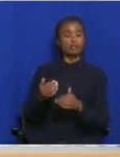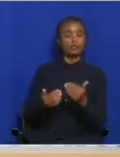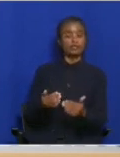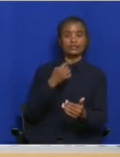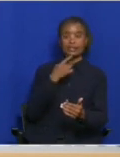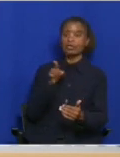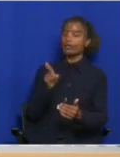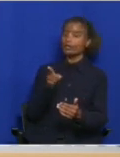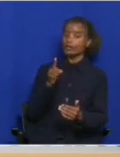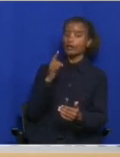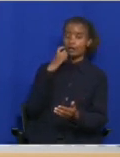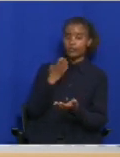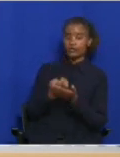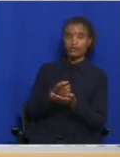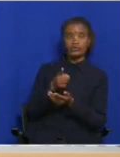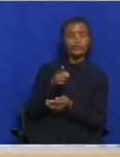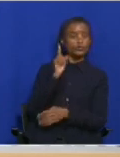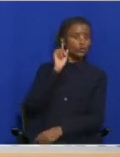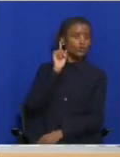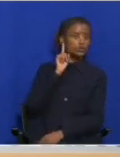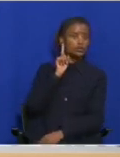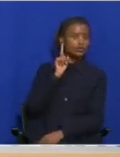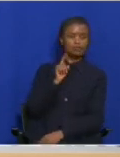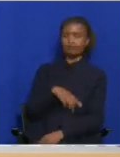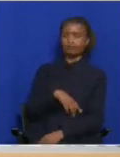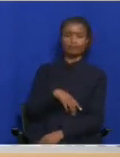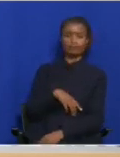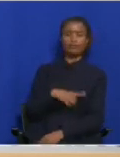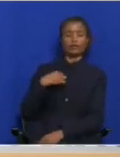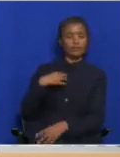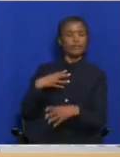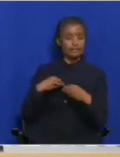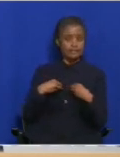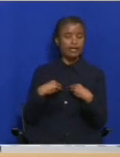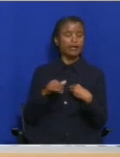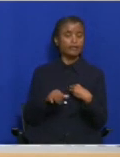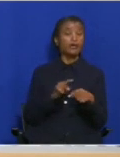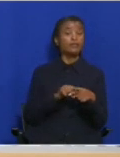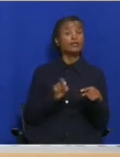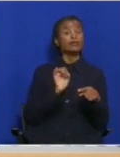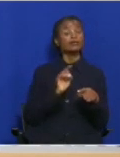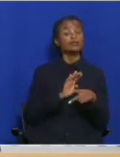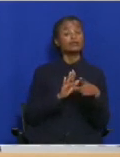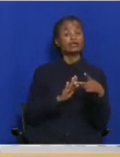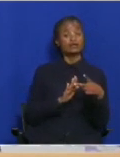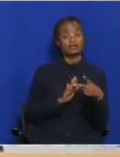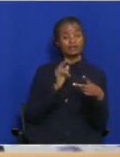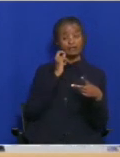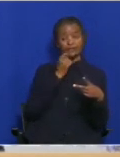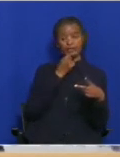I'm drawing the adverse inference. I can accept that. But if it's the second one, which is that it's unanswered allegations